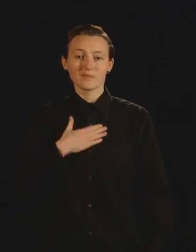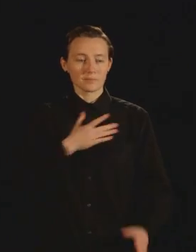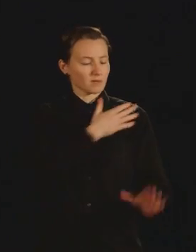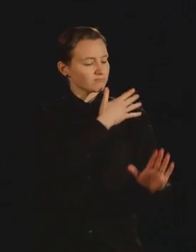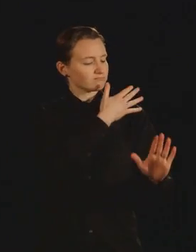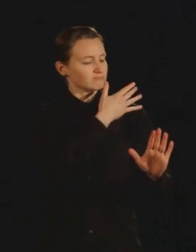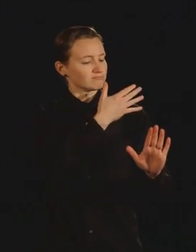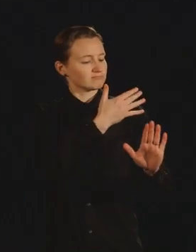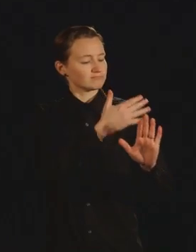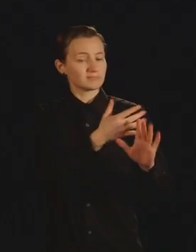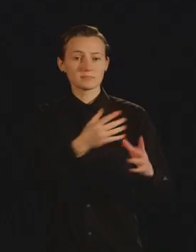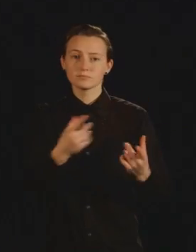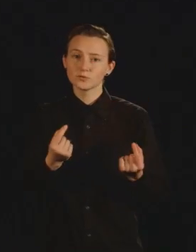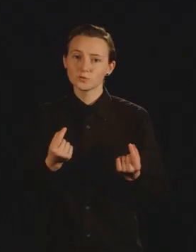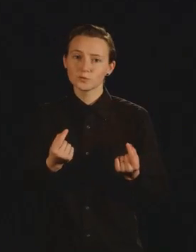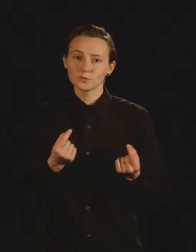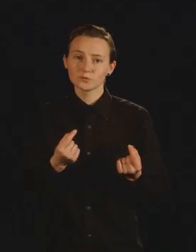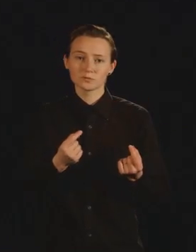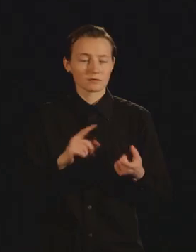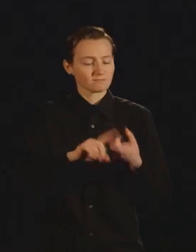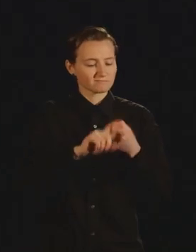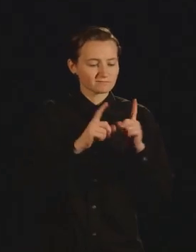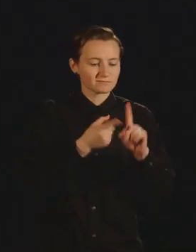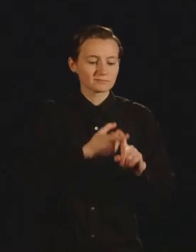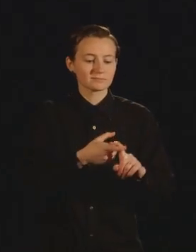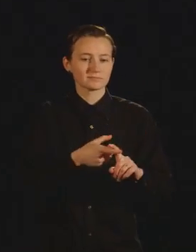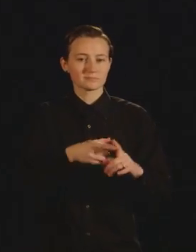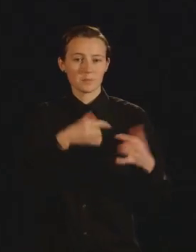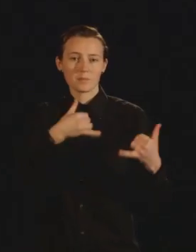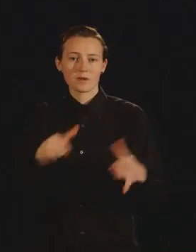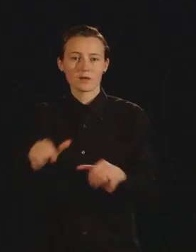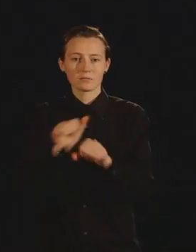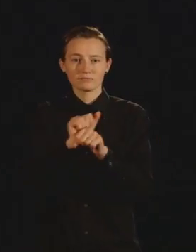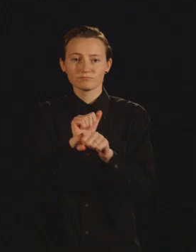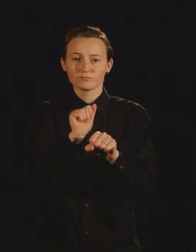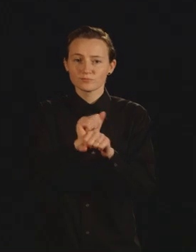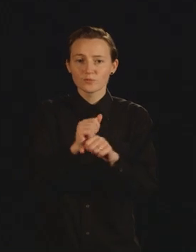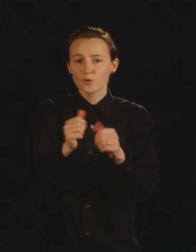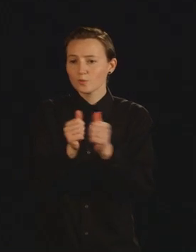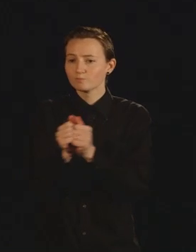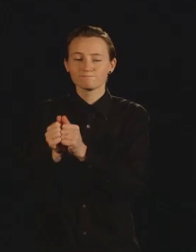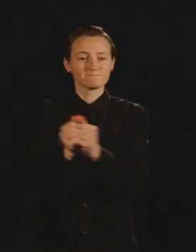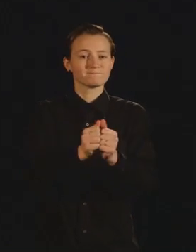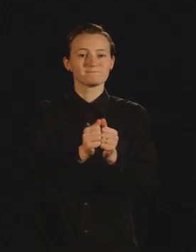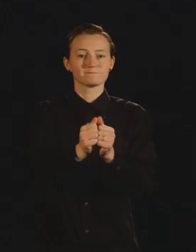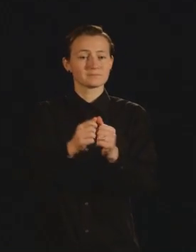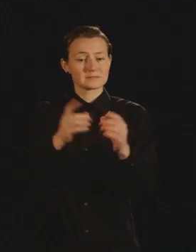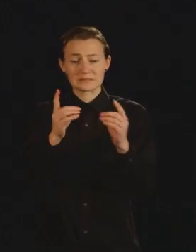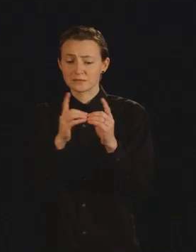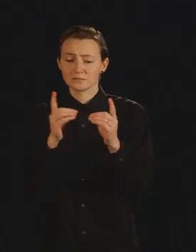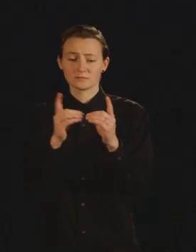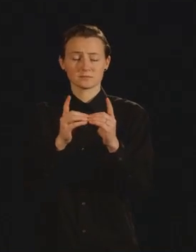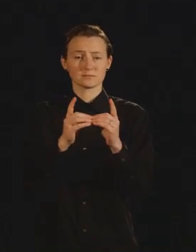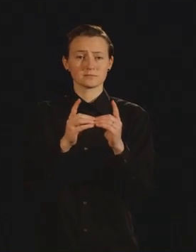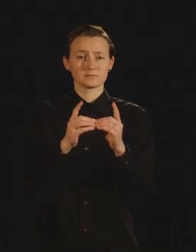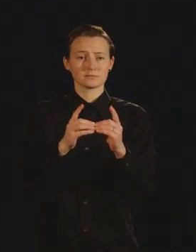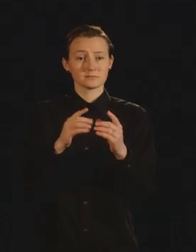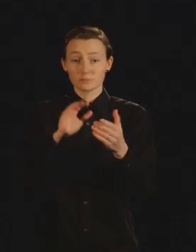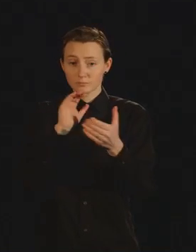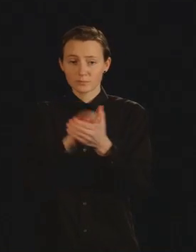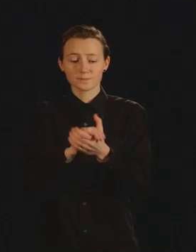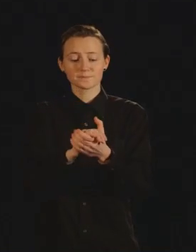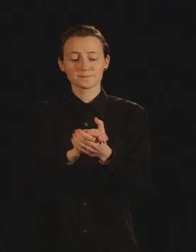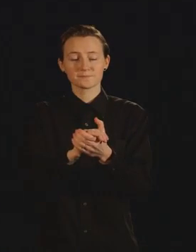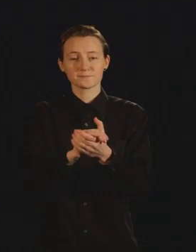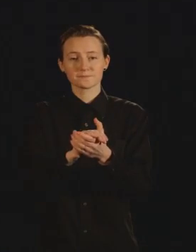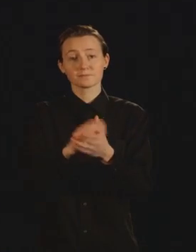unconscious legacy to befriend, play with, work with, date,